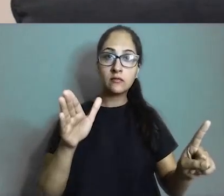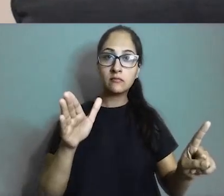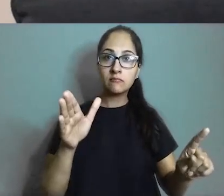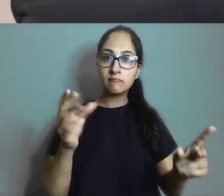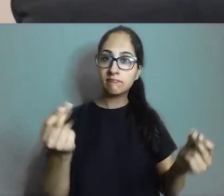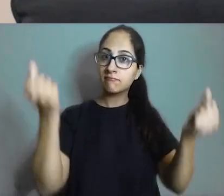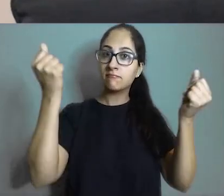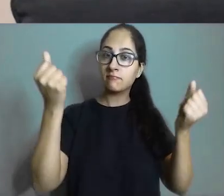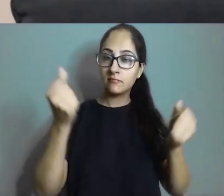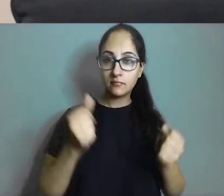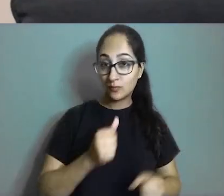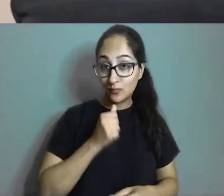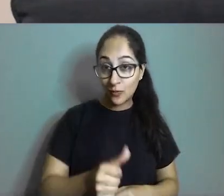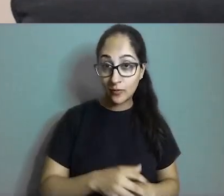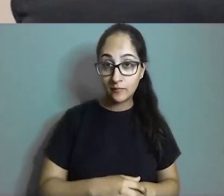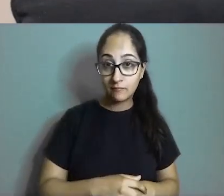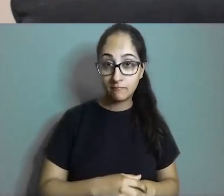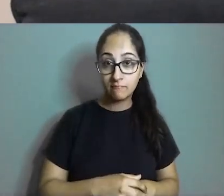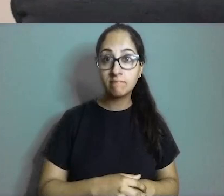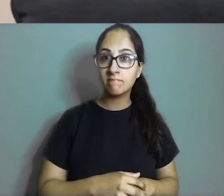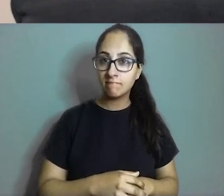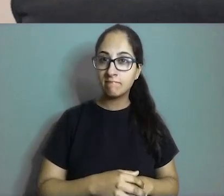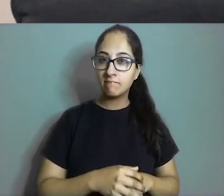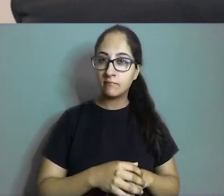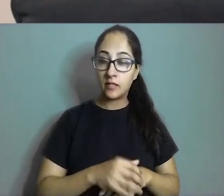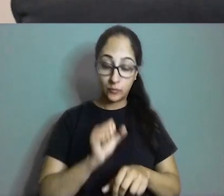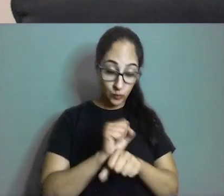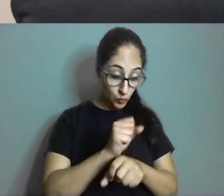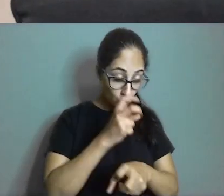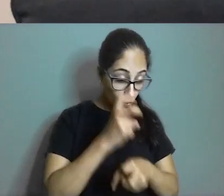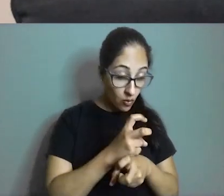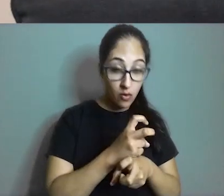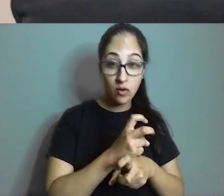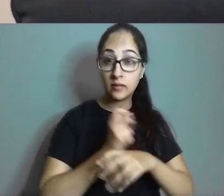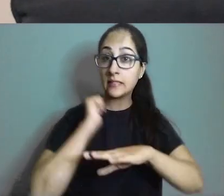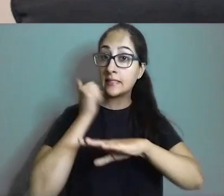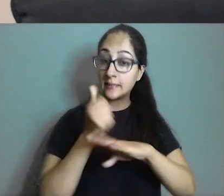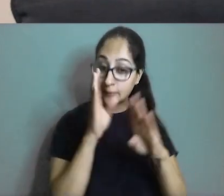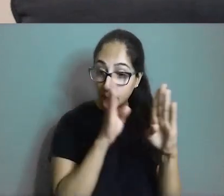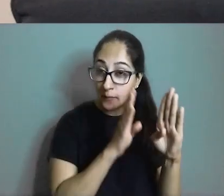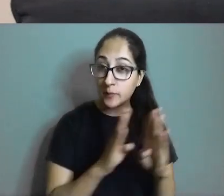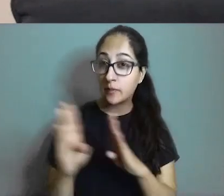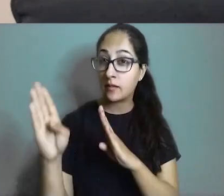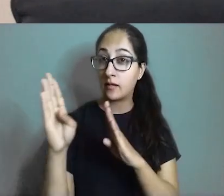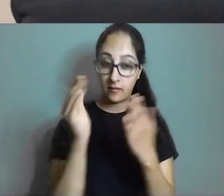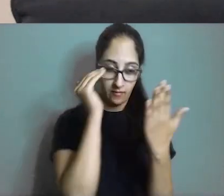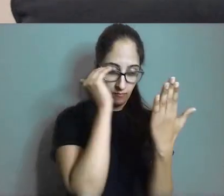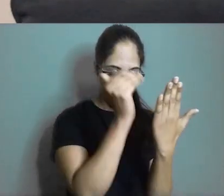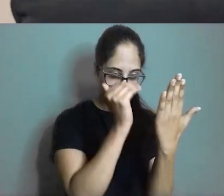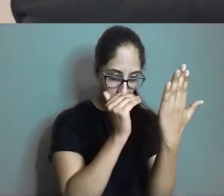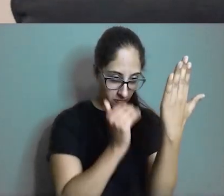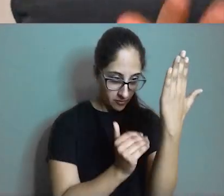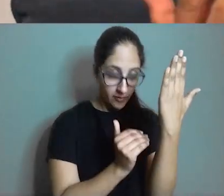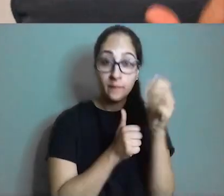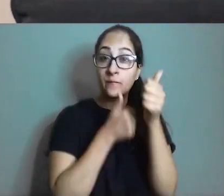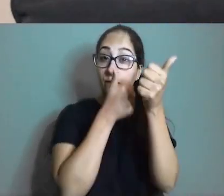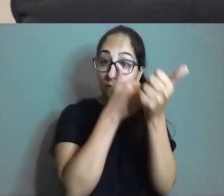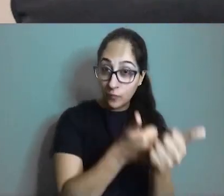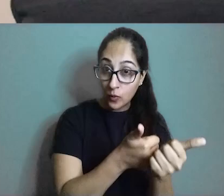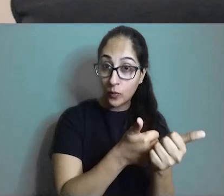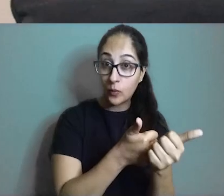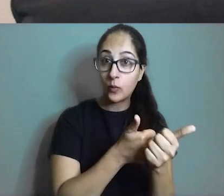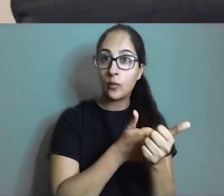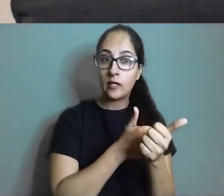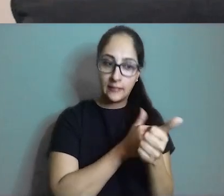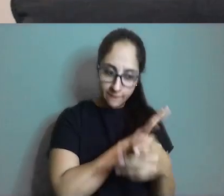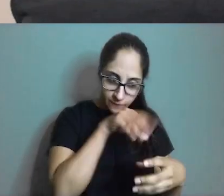you just have to work hard at it. You can't just expect that something is going to come to you because it's just going to come